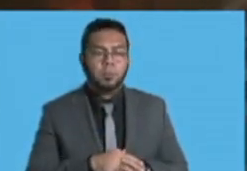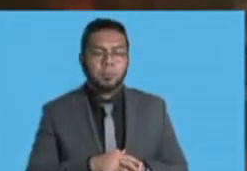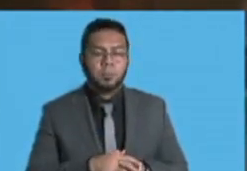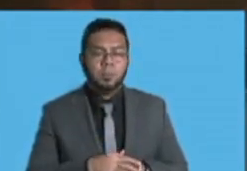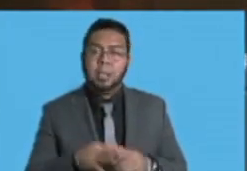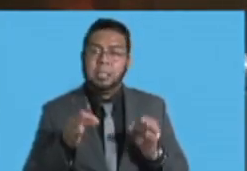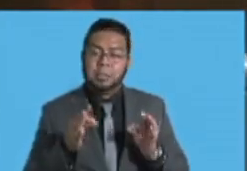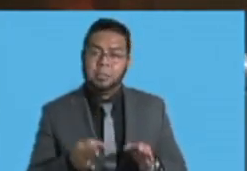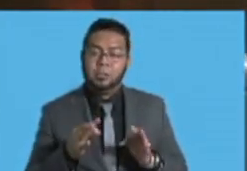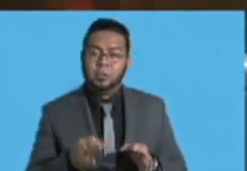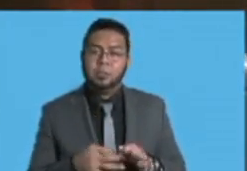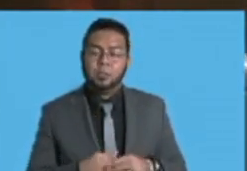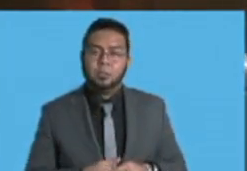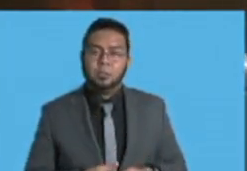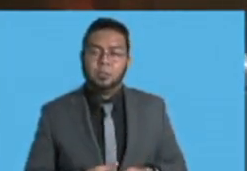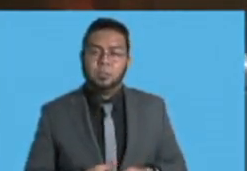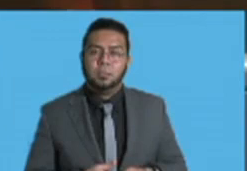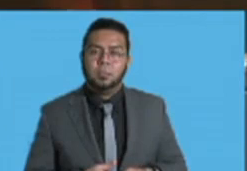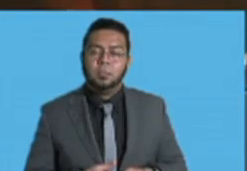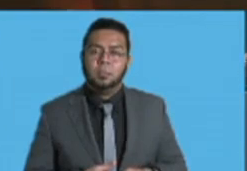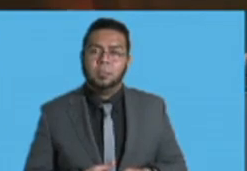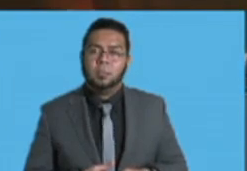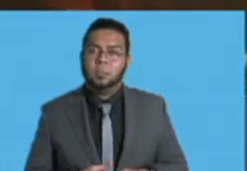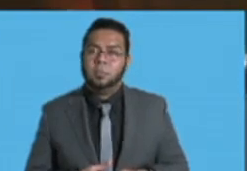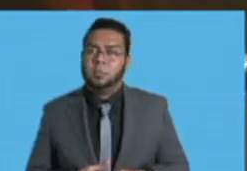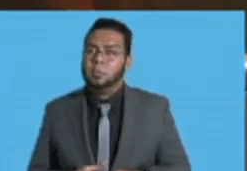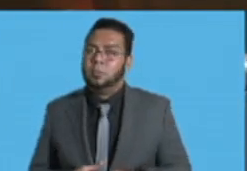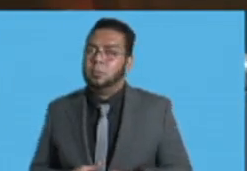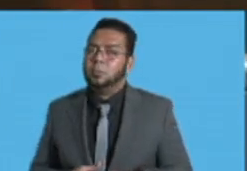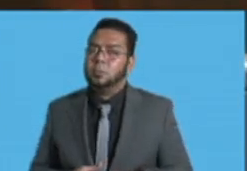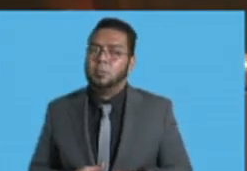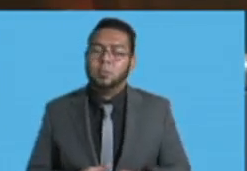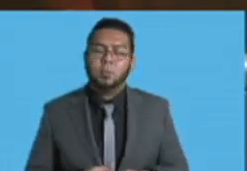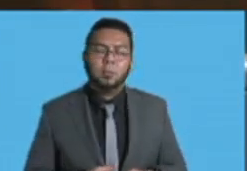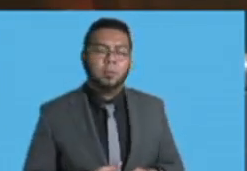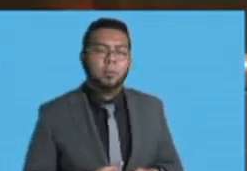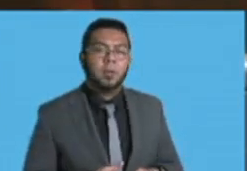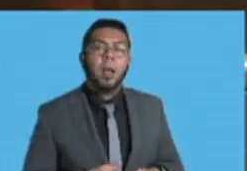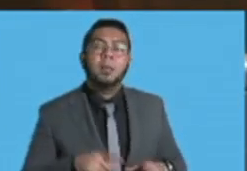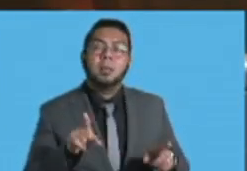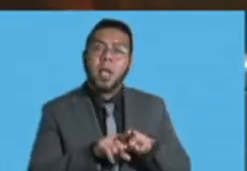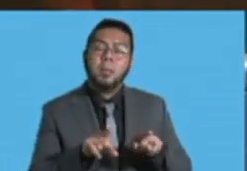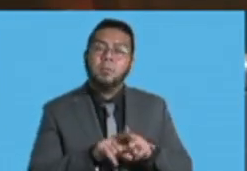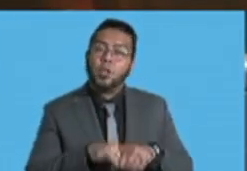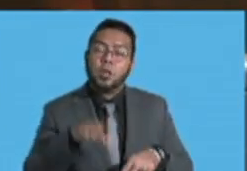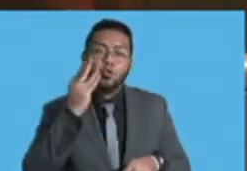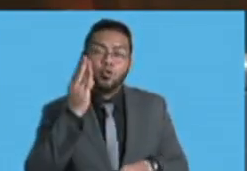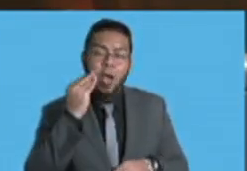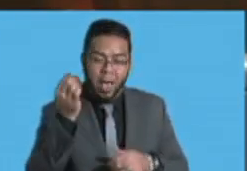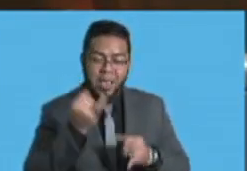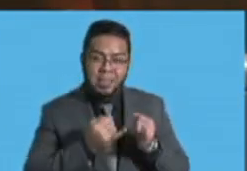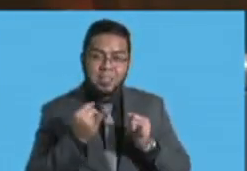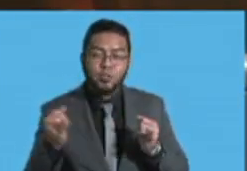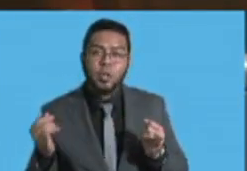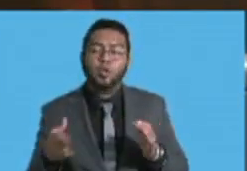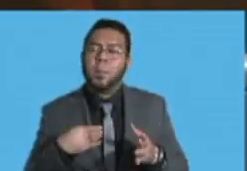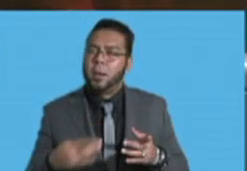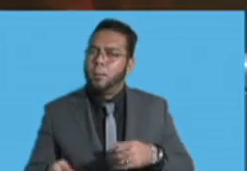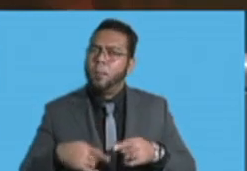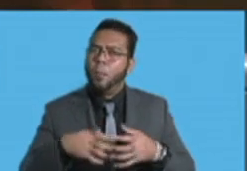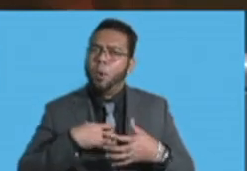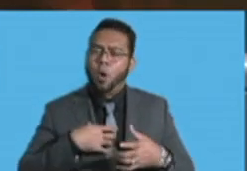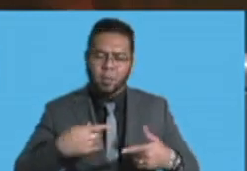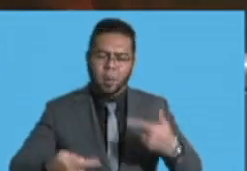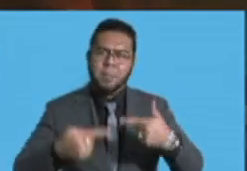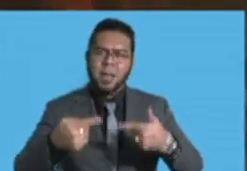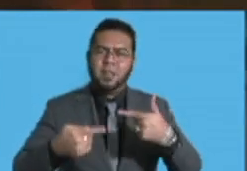Our noteworthy example is the target funding for sugar industry to make it more competitive in an already very